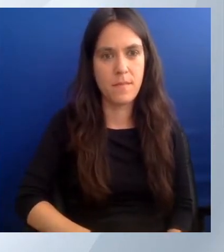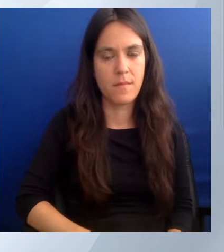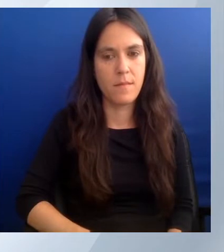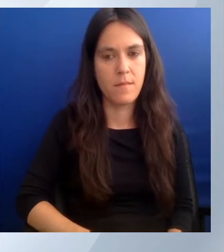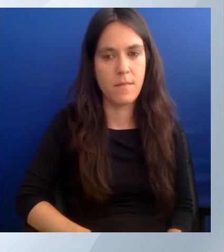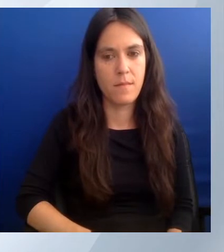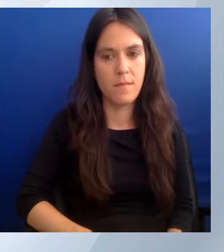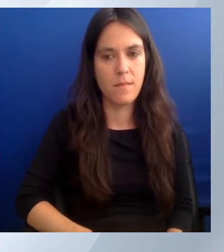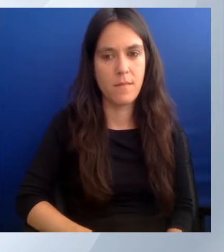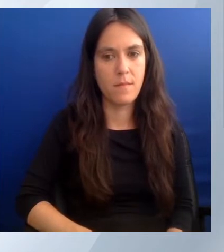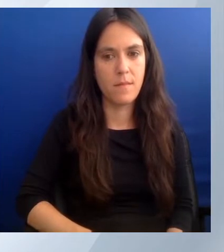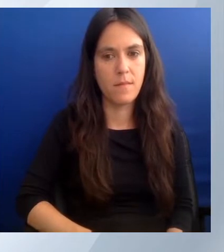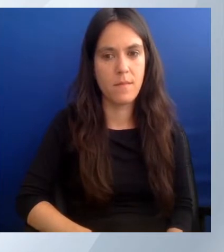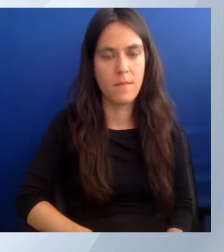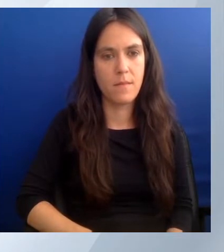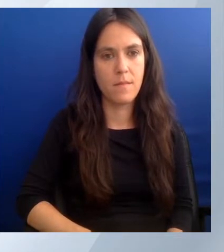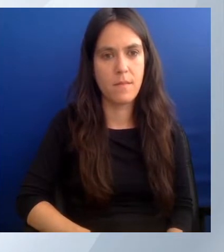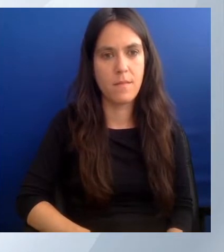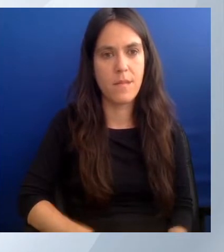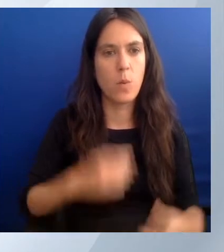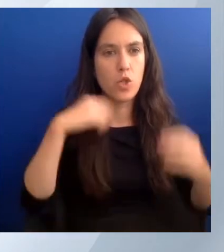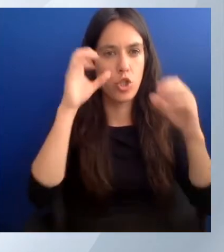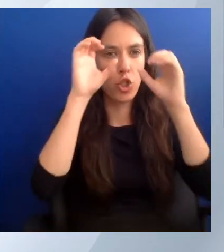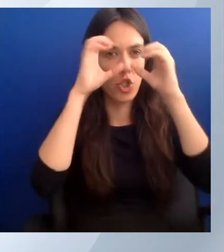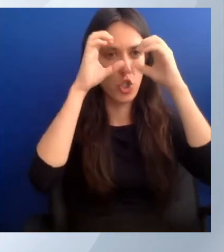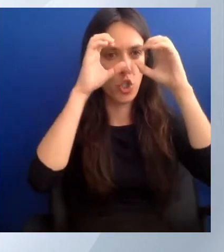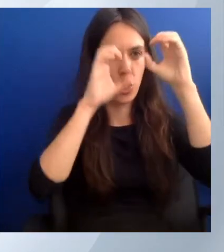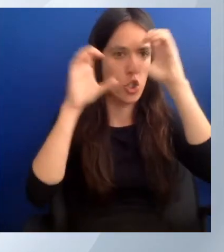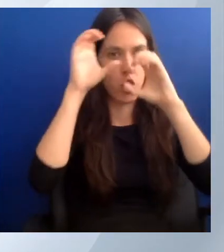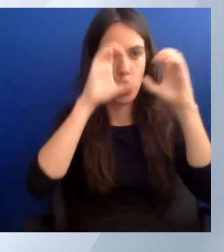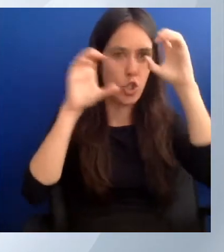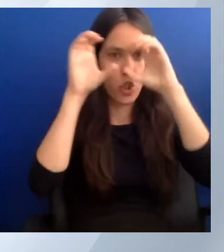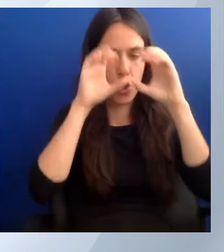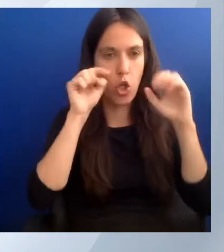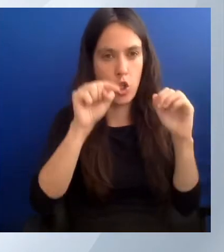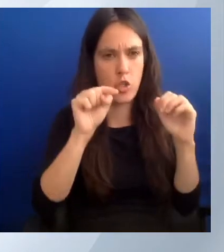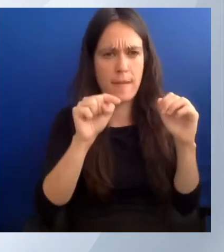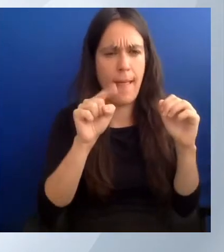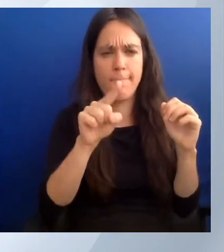And we'll just search for it. No, not that one.